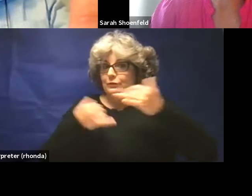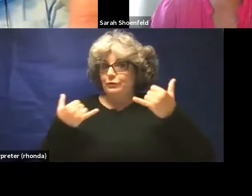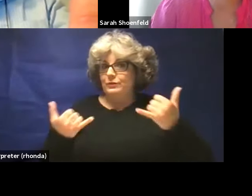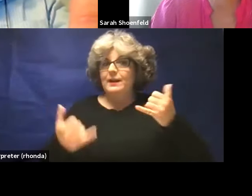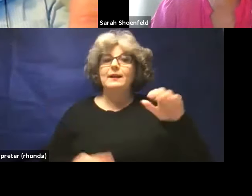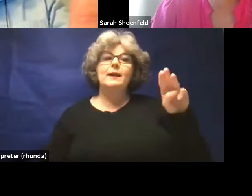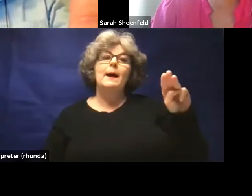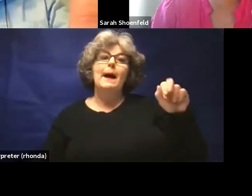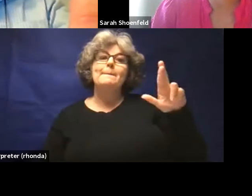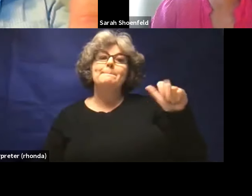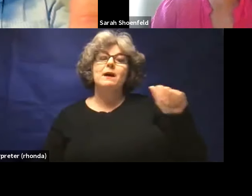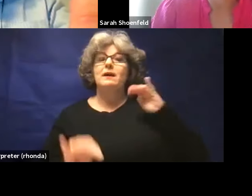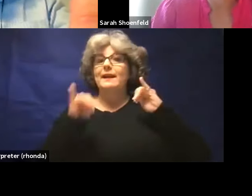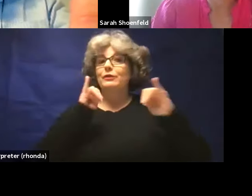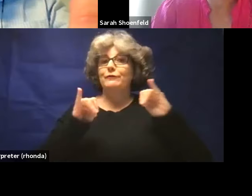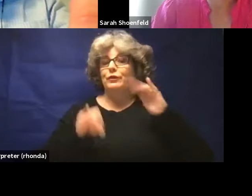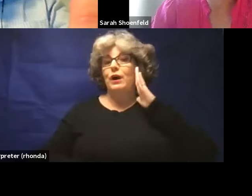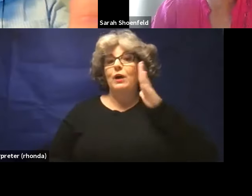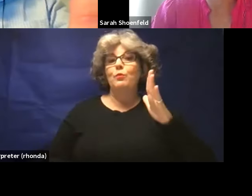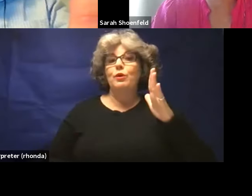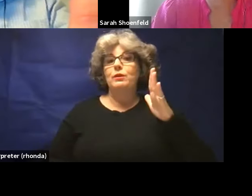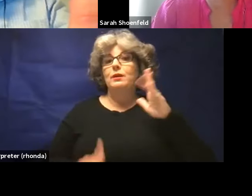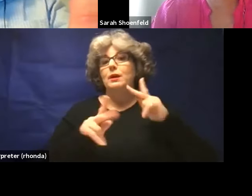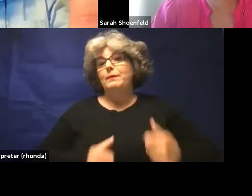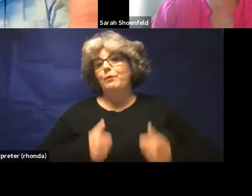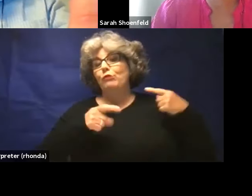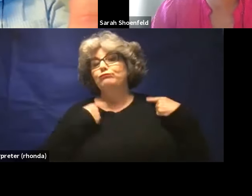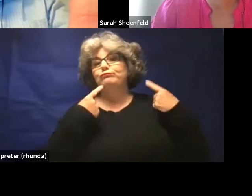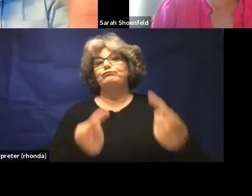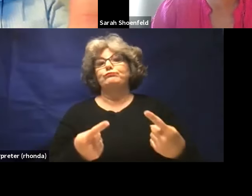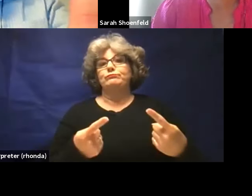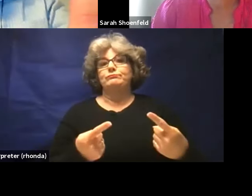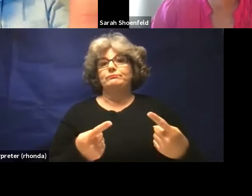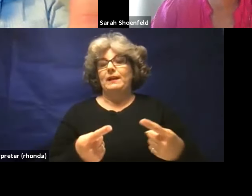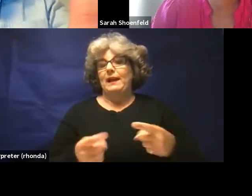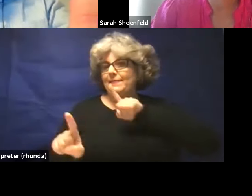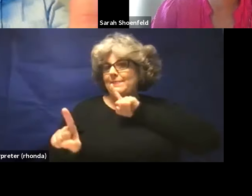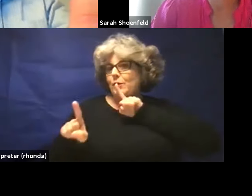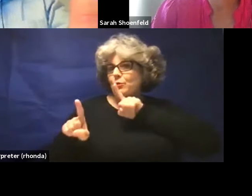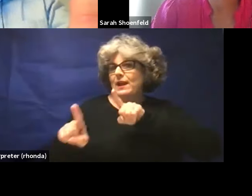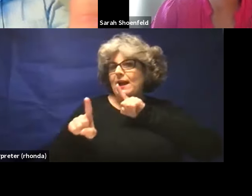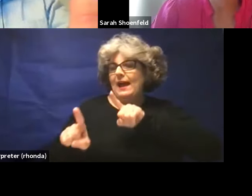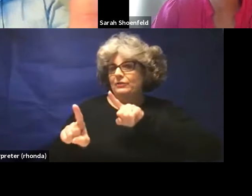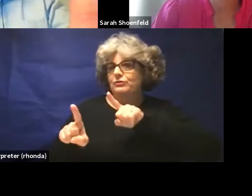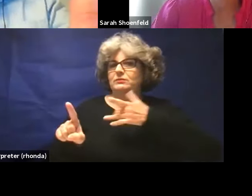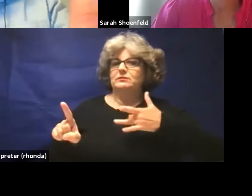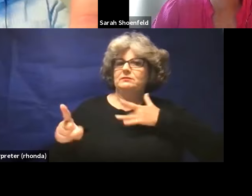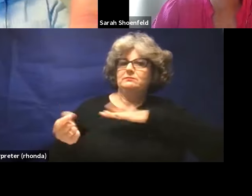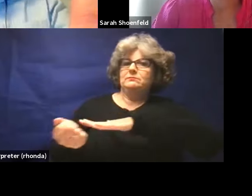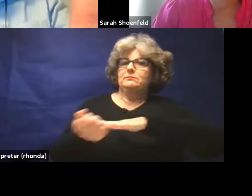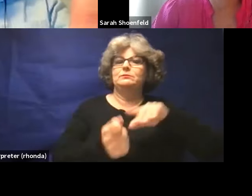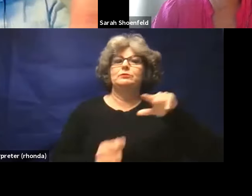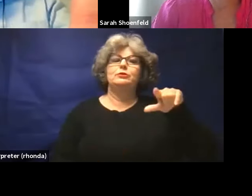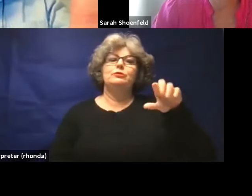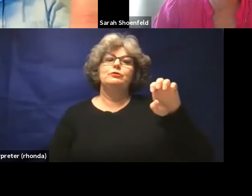be more inclined to interview the longtime residents who are, you know, in their reactions to gentrification